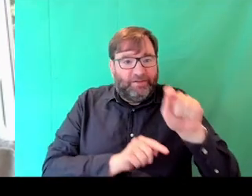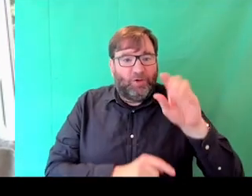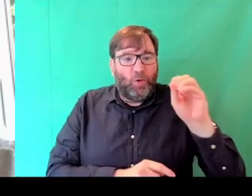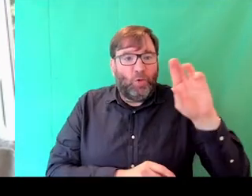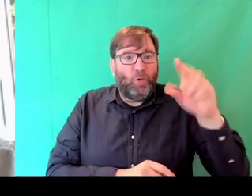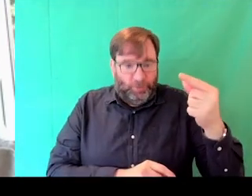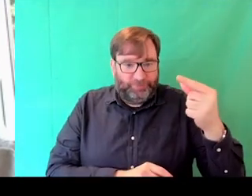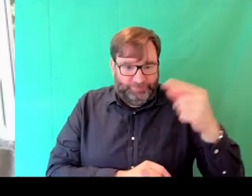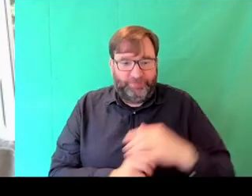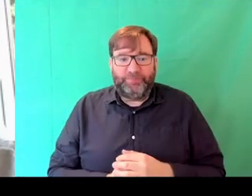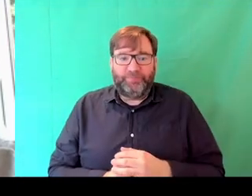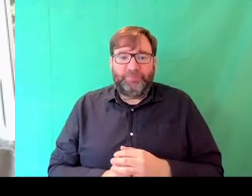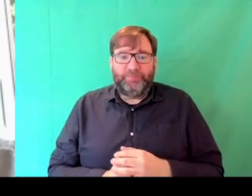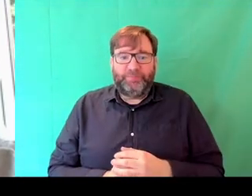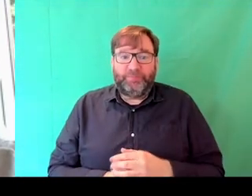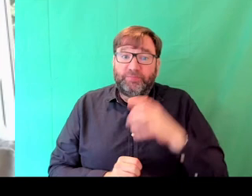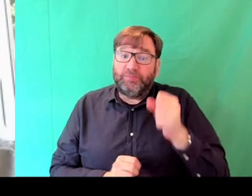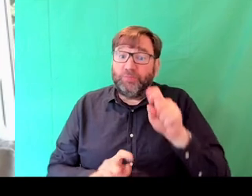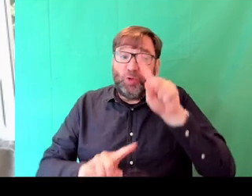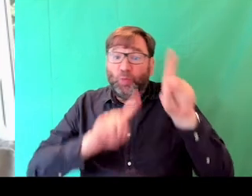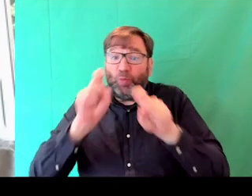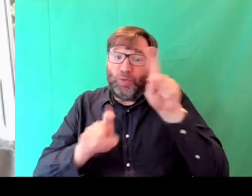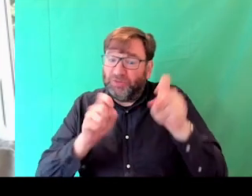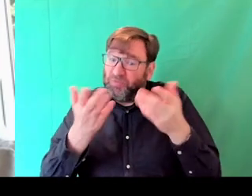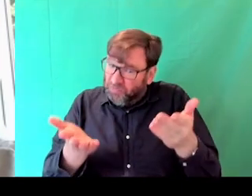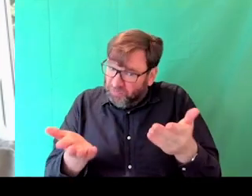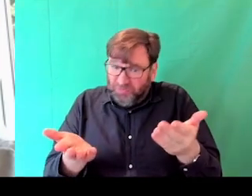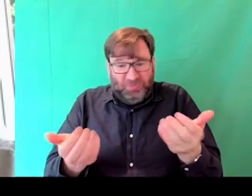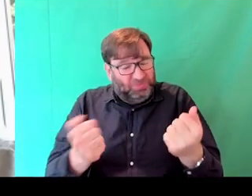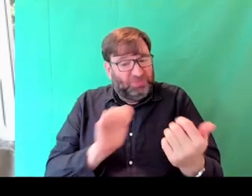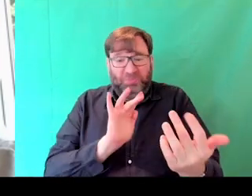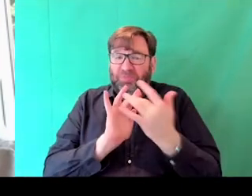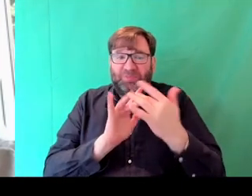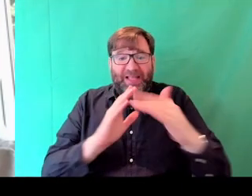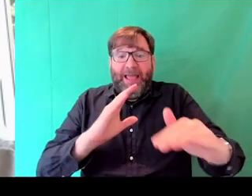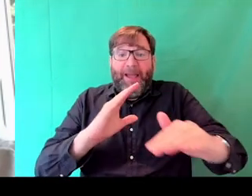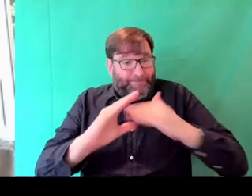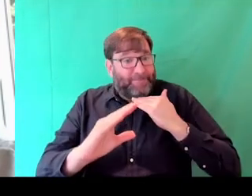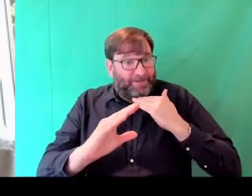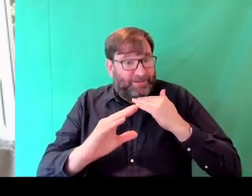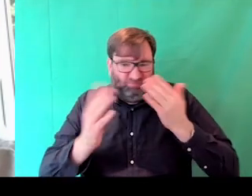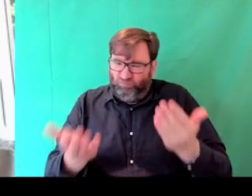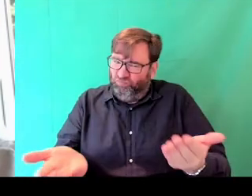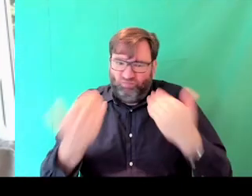Stephane.Leblois@thevaluable500.com. And that's it for us. Thanks so much to everybody, and thank you for tuning in. And